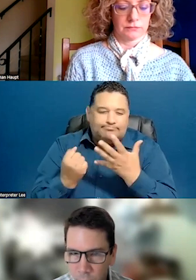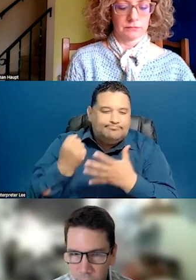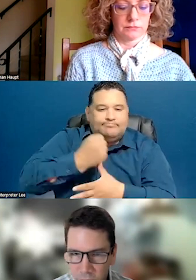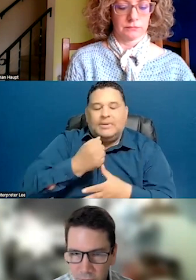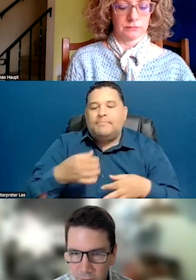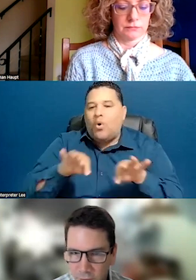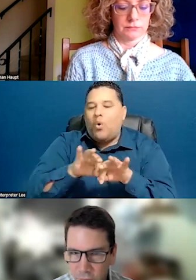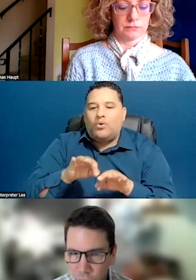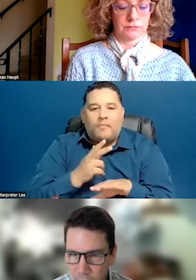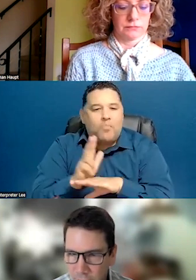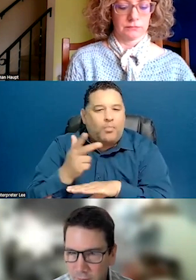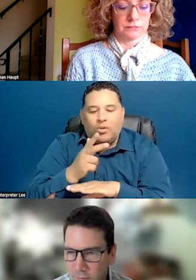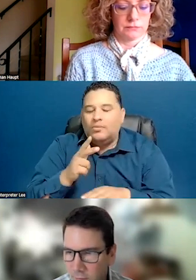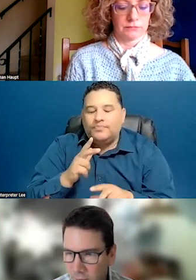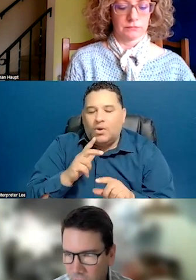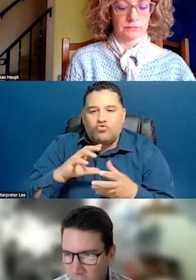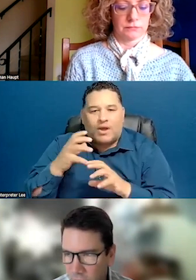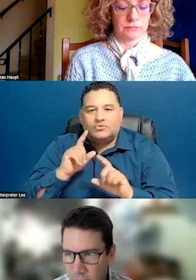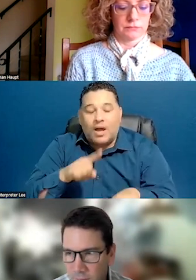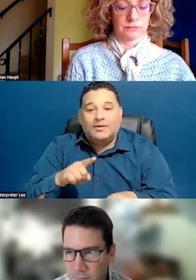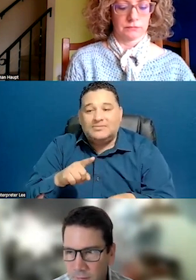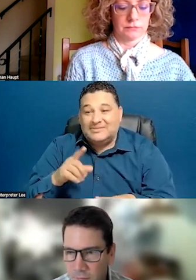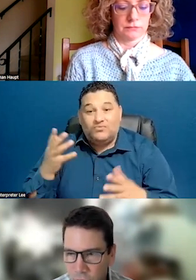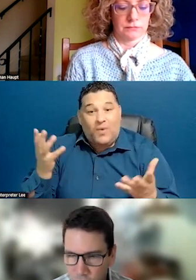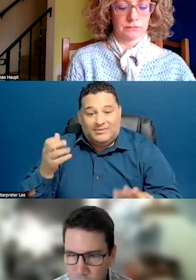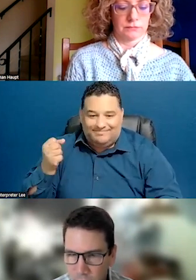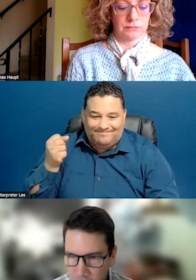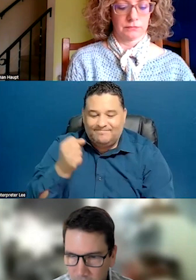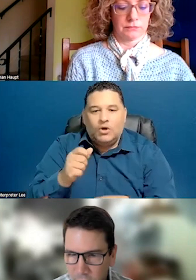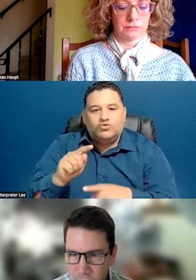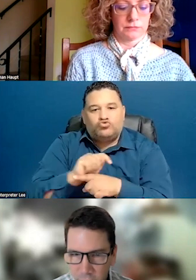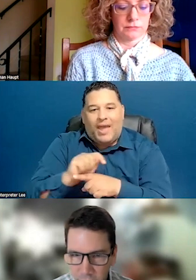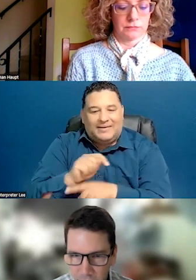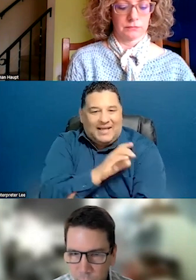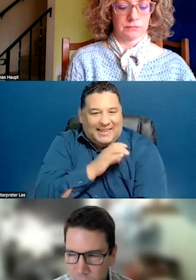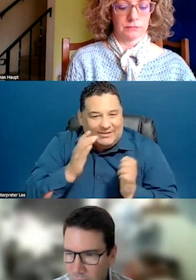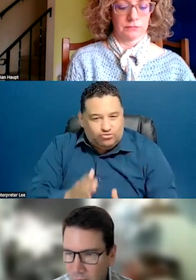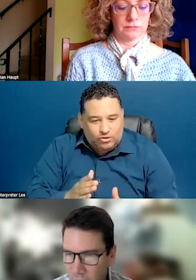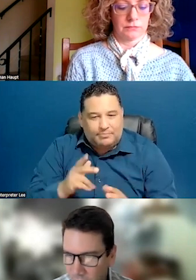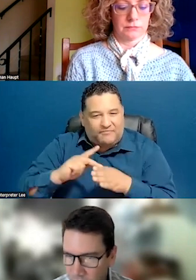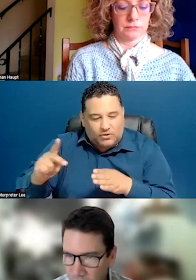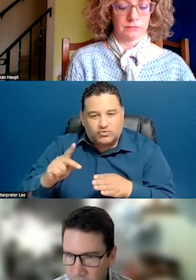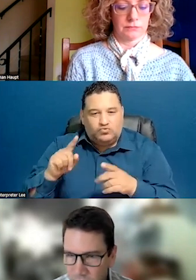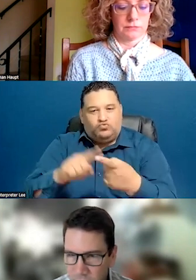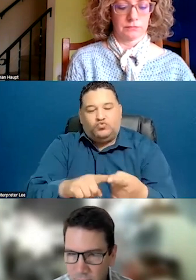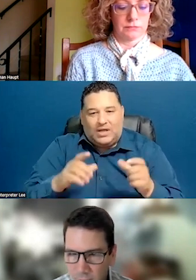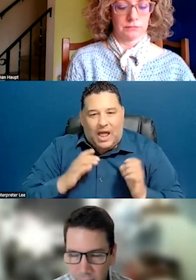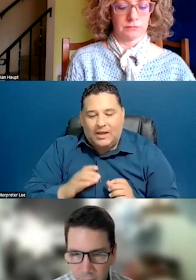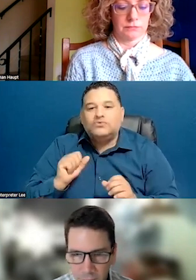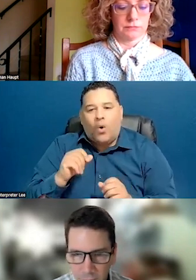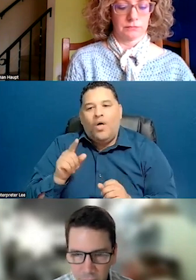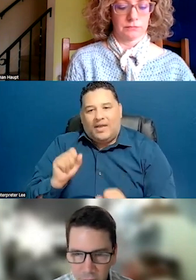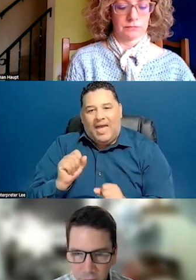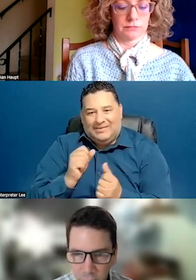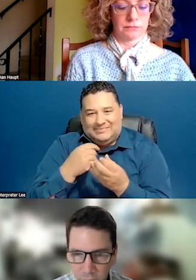response, which is getting a trained clinician to a client so that they can provide interventions. A